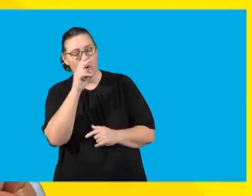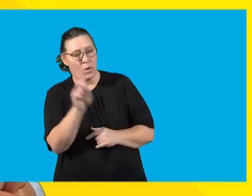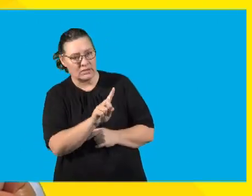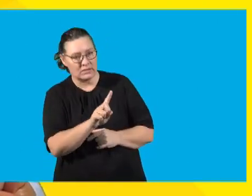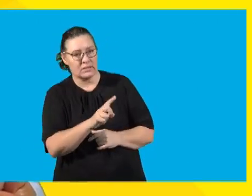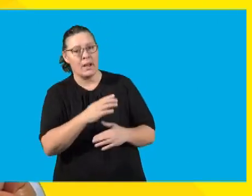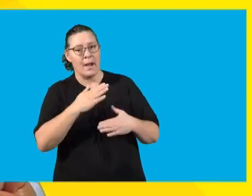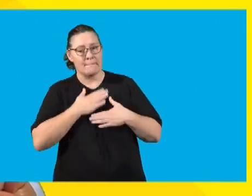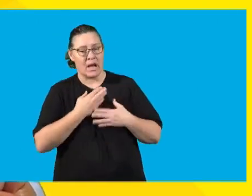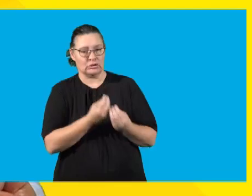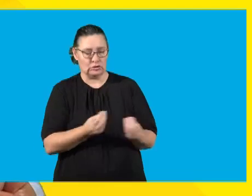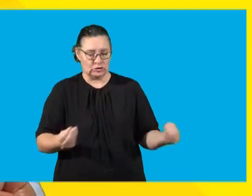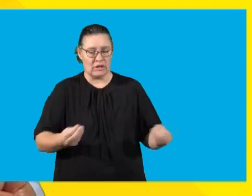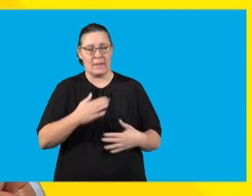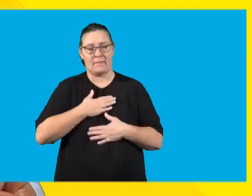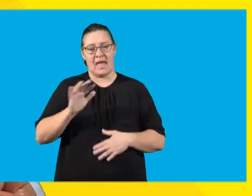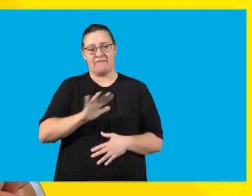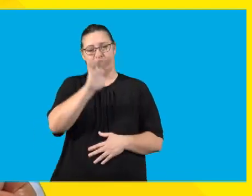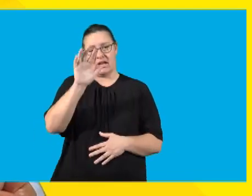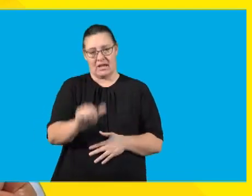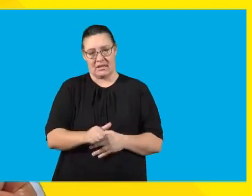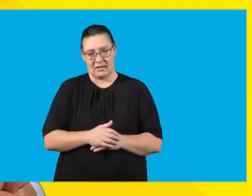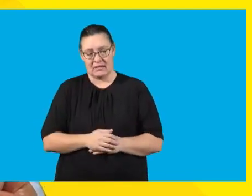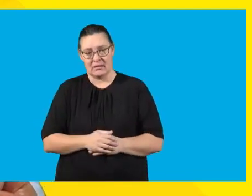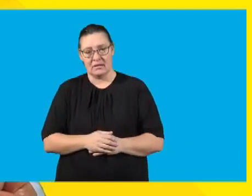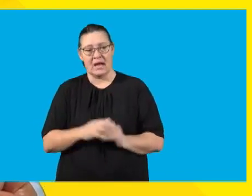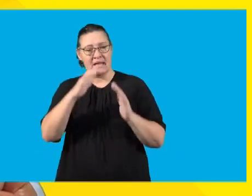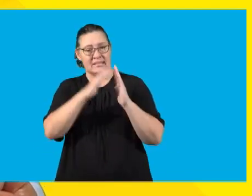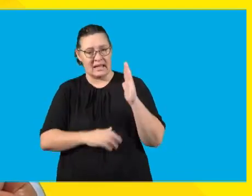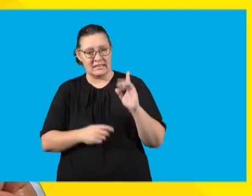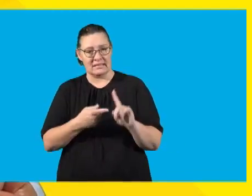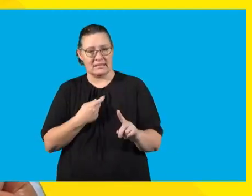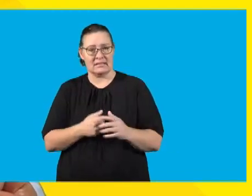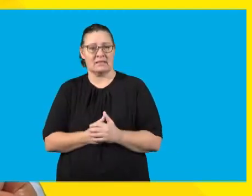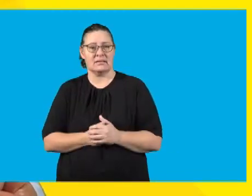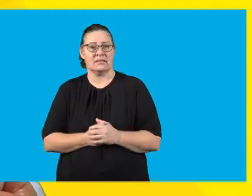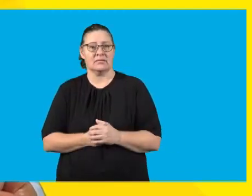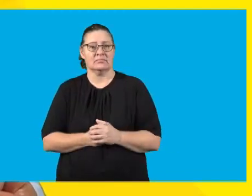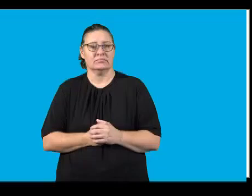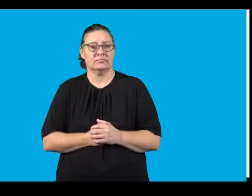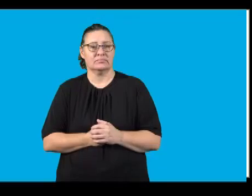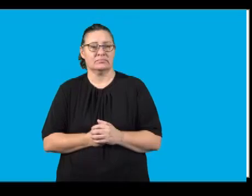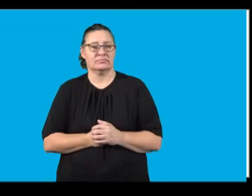going to look at My Children, My Africa, all right? And this text comes from Act